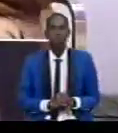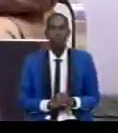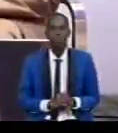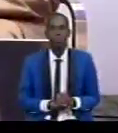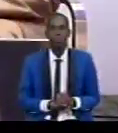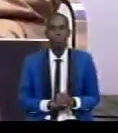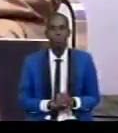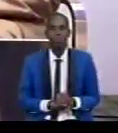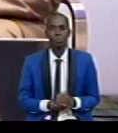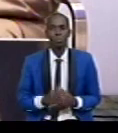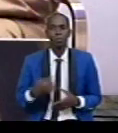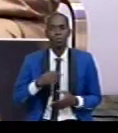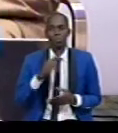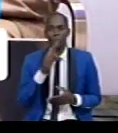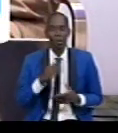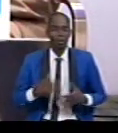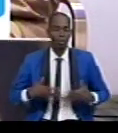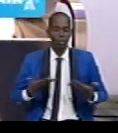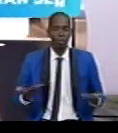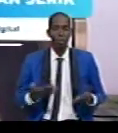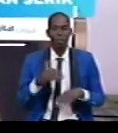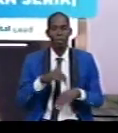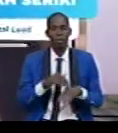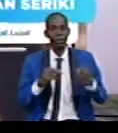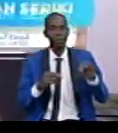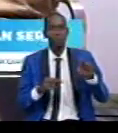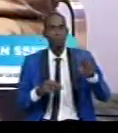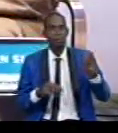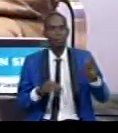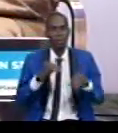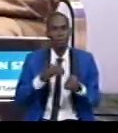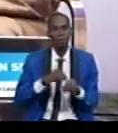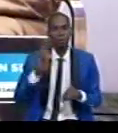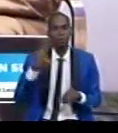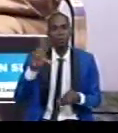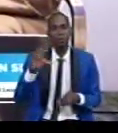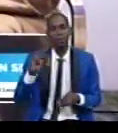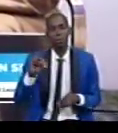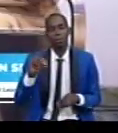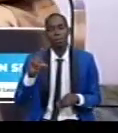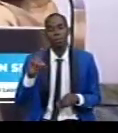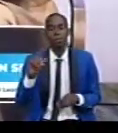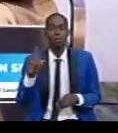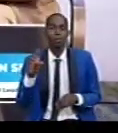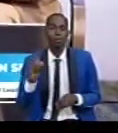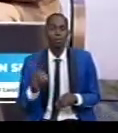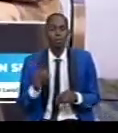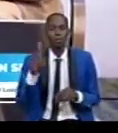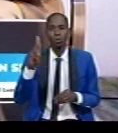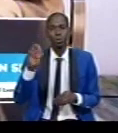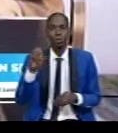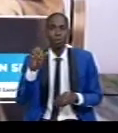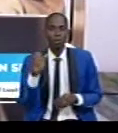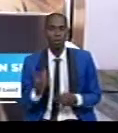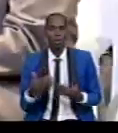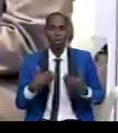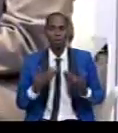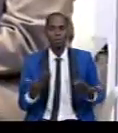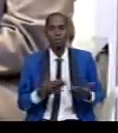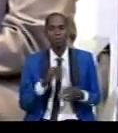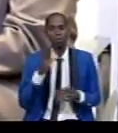We are live here at NRB in Orlando, Florida, United States of America. And I've got here Pastor